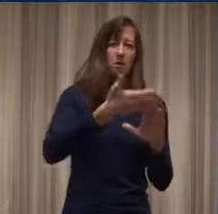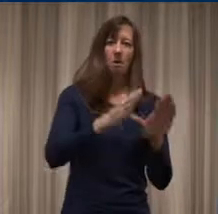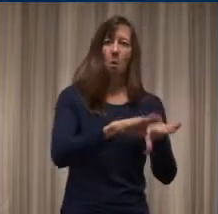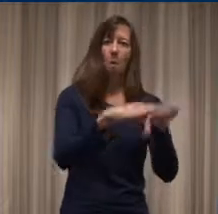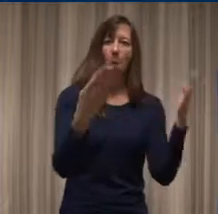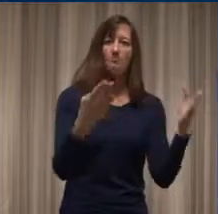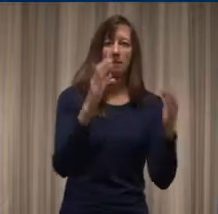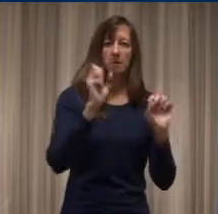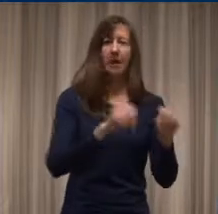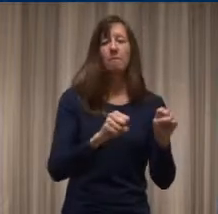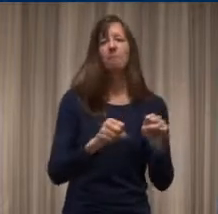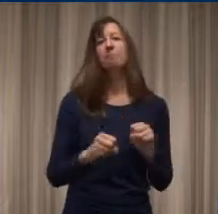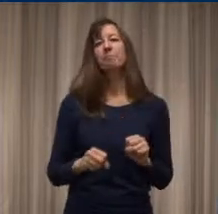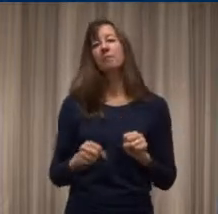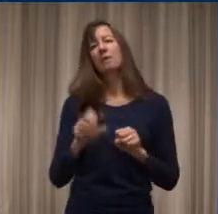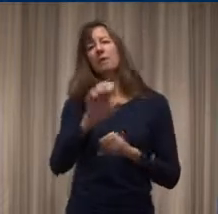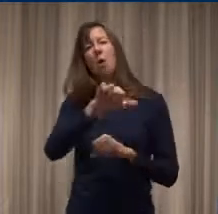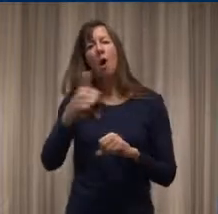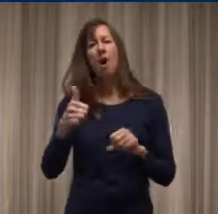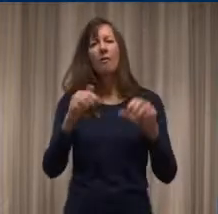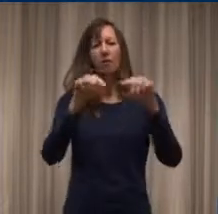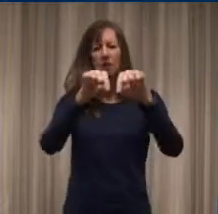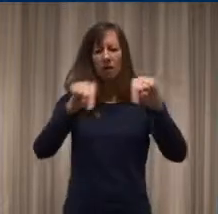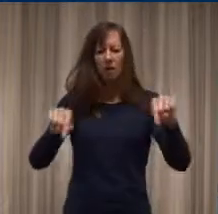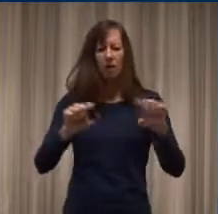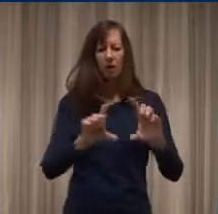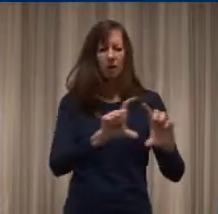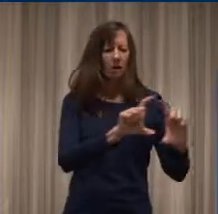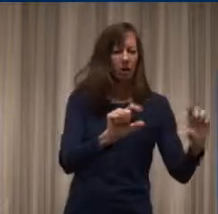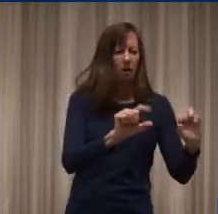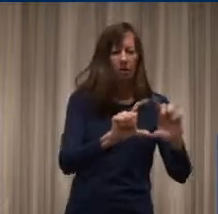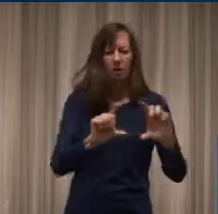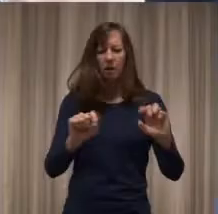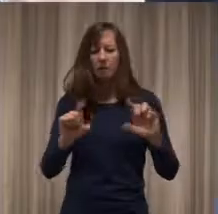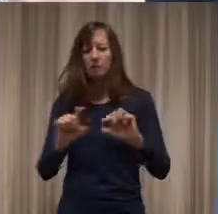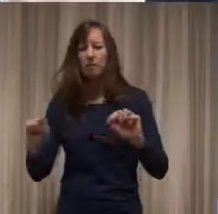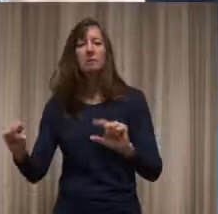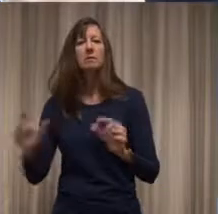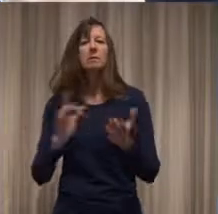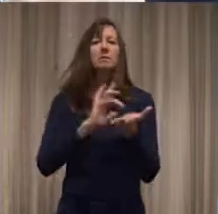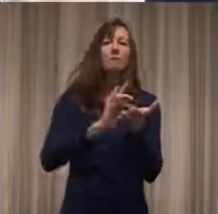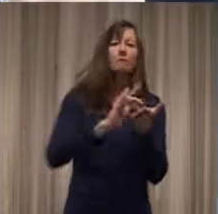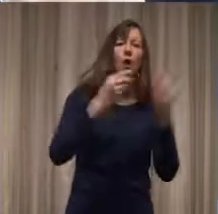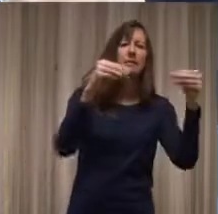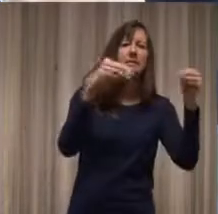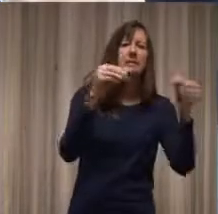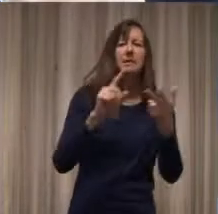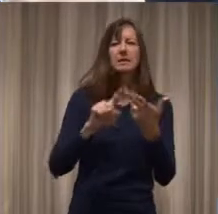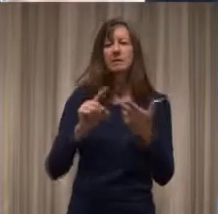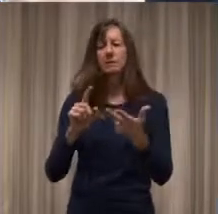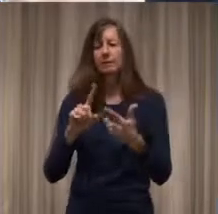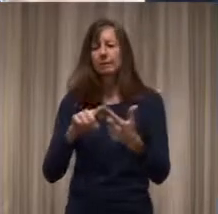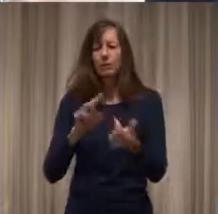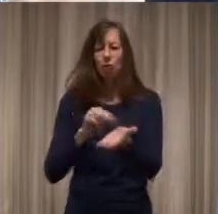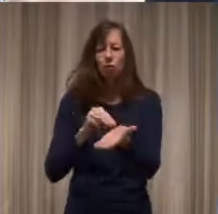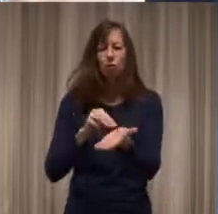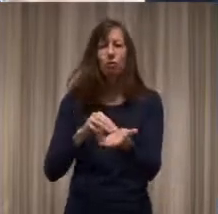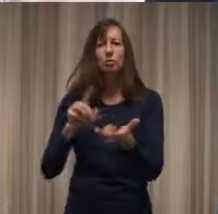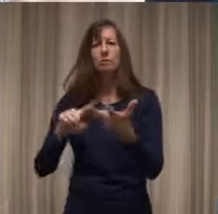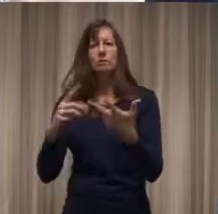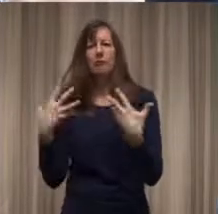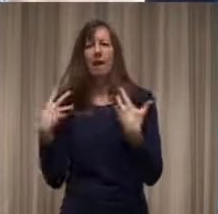pharmacies to hospitals, our federally qualified health centers, and other medical providers who also over time will become eligible